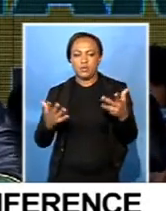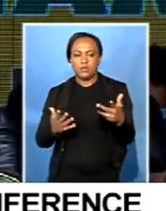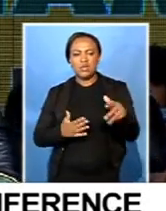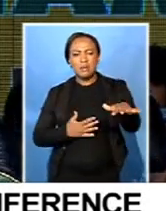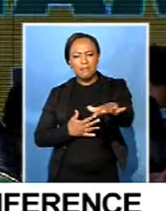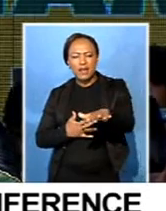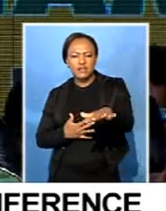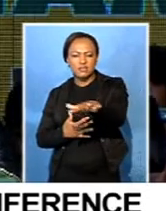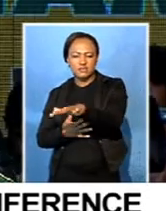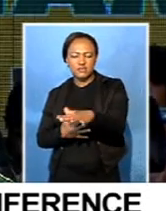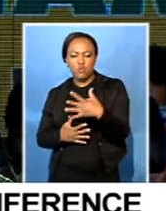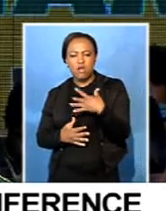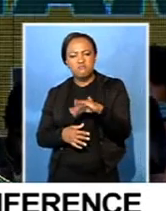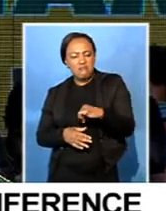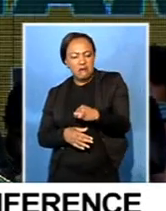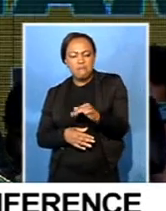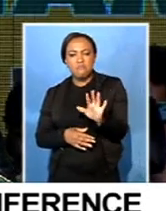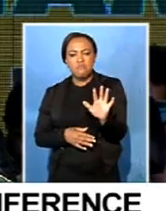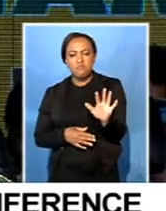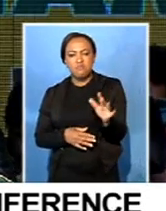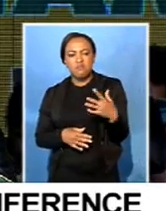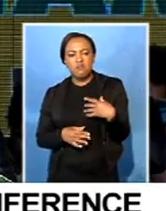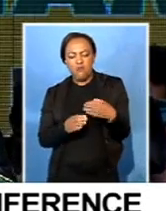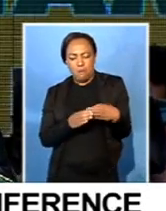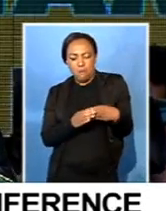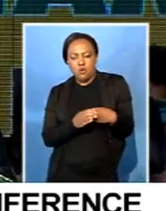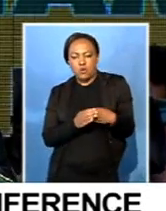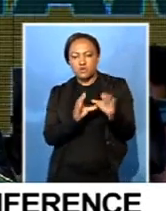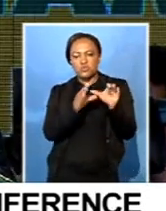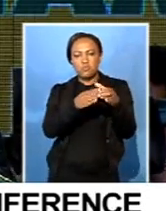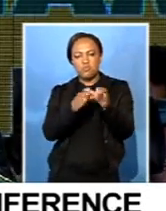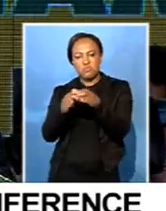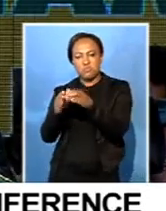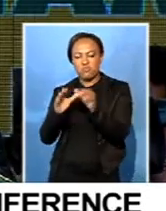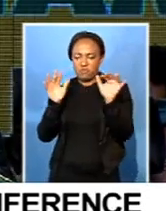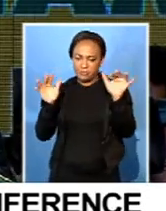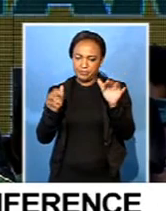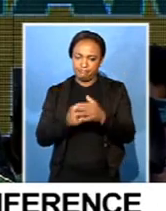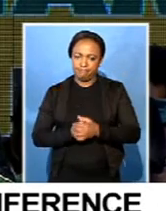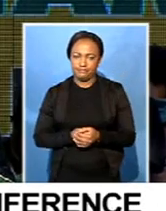that were reserved for a minority of citizens.